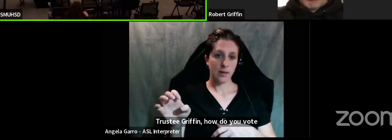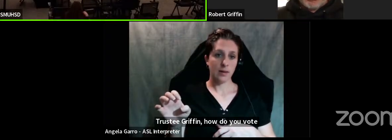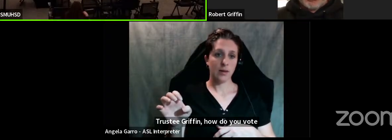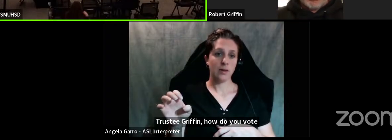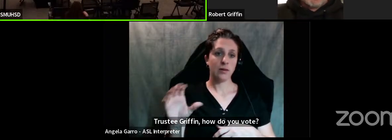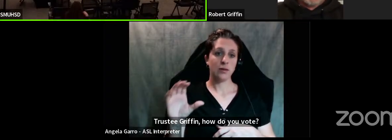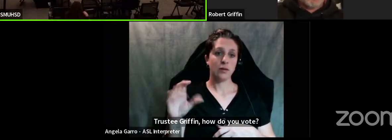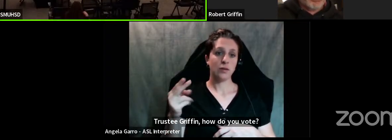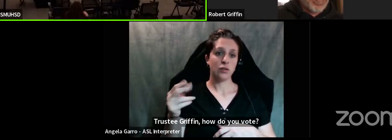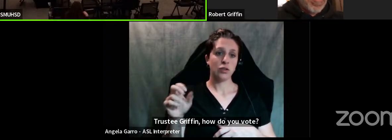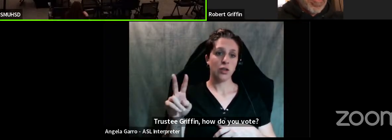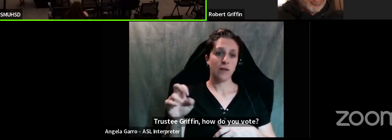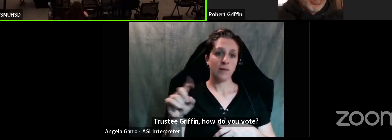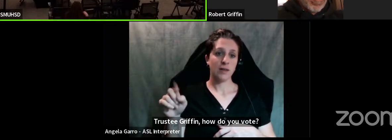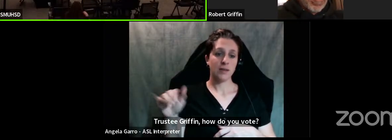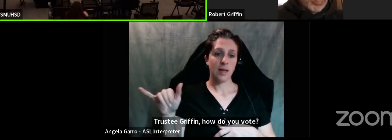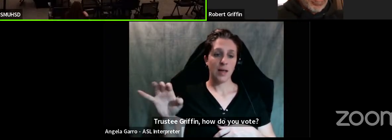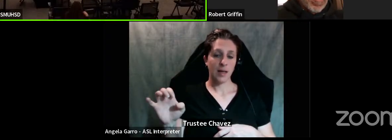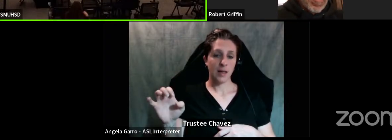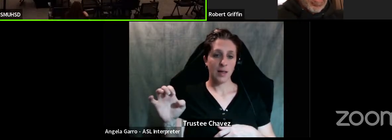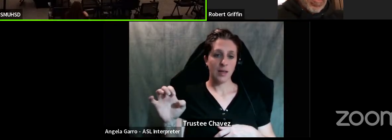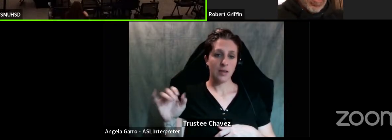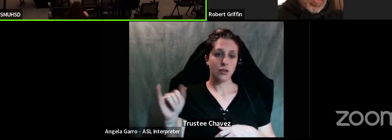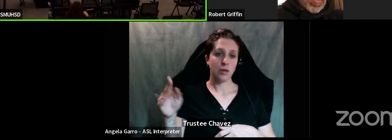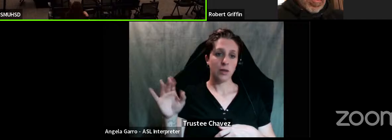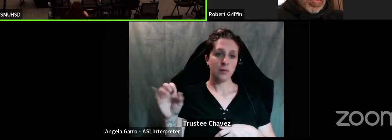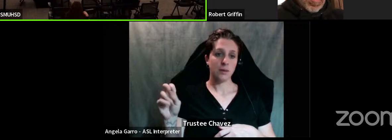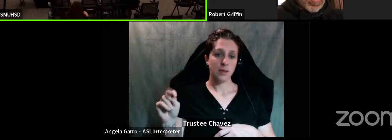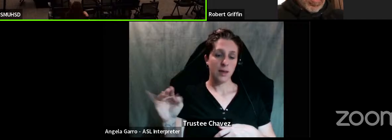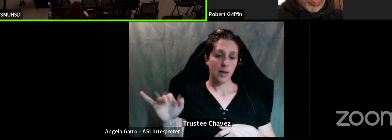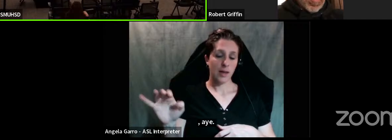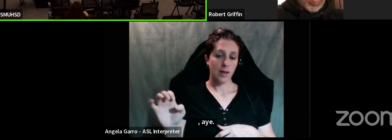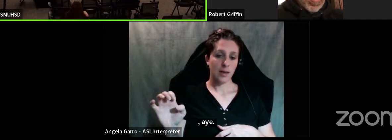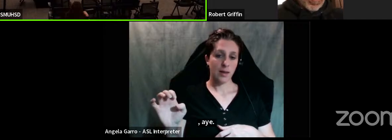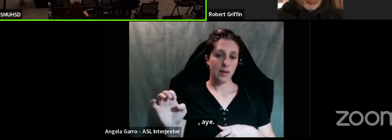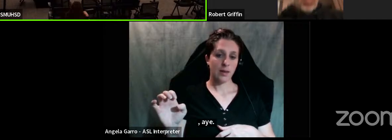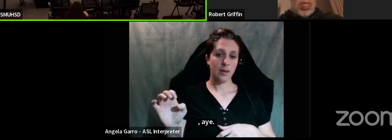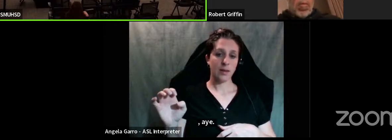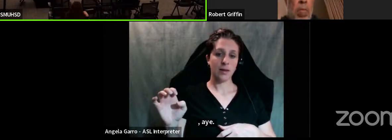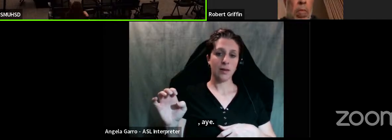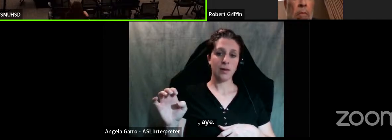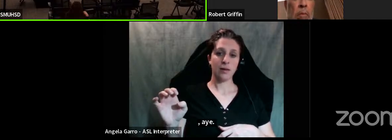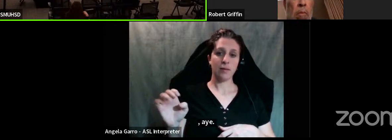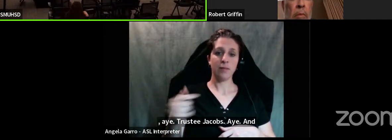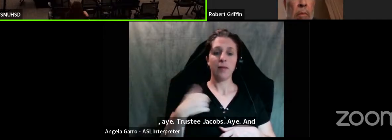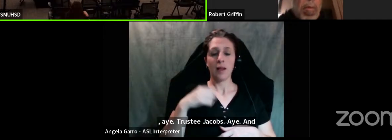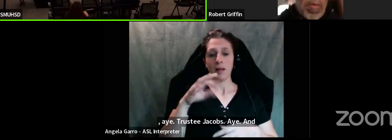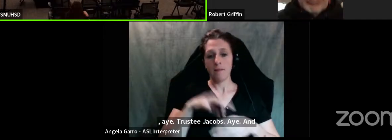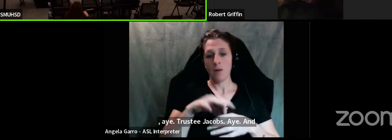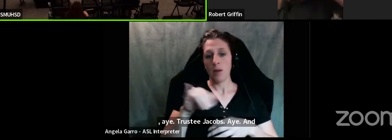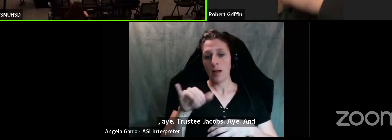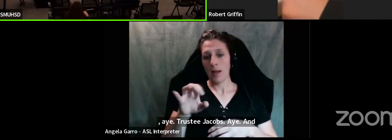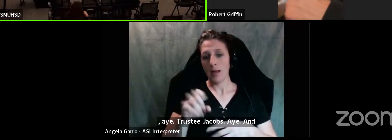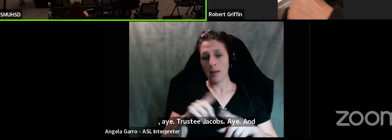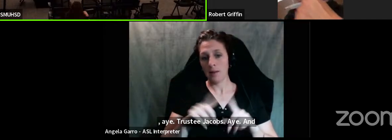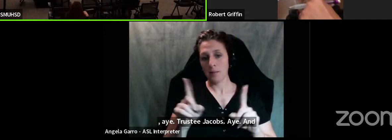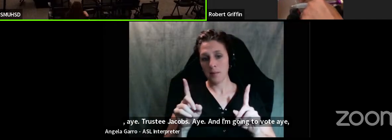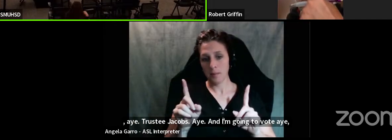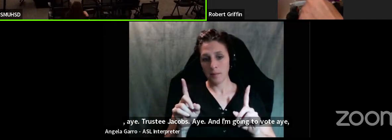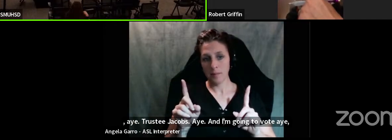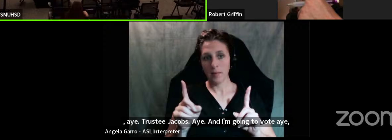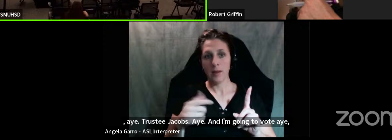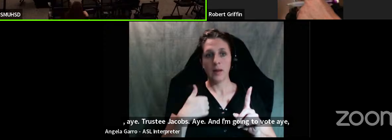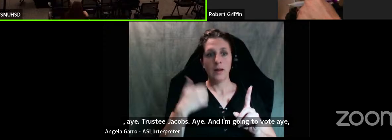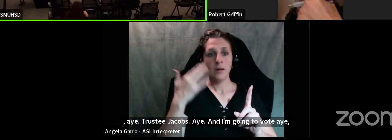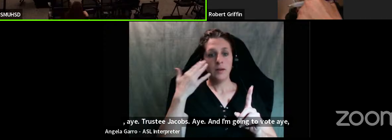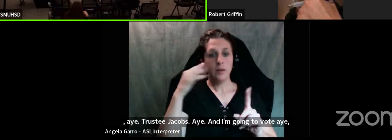Trustee Chavez? Aye. Trustee Jacobson? Aye. And I'm going to vote aye, but I know that